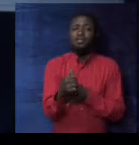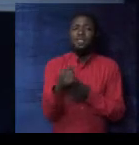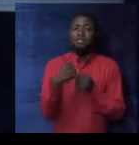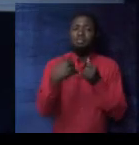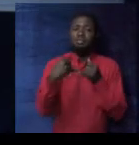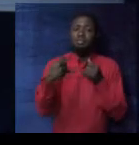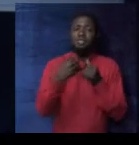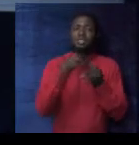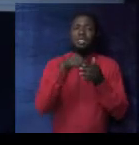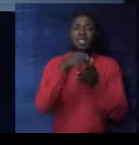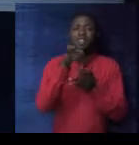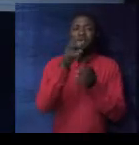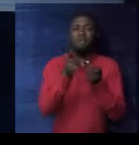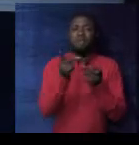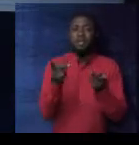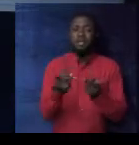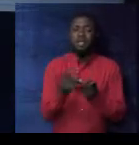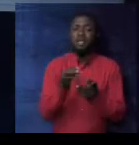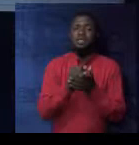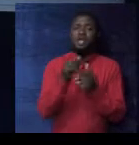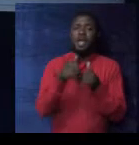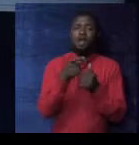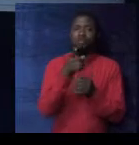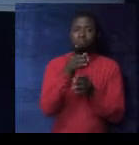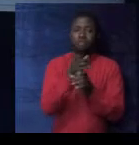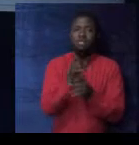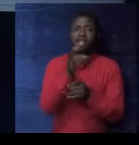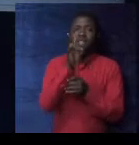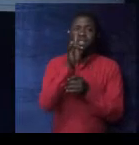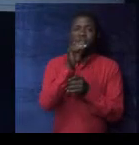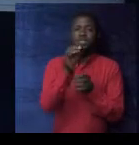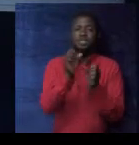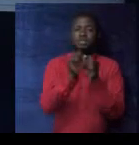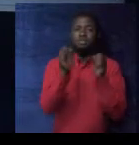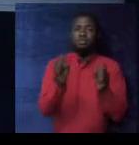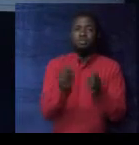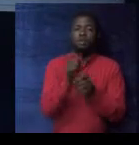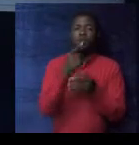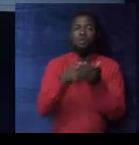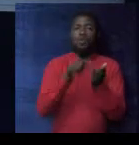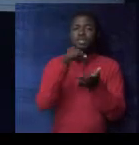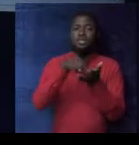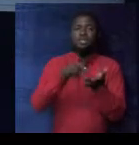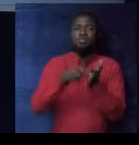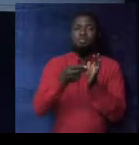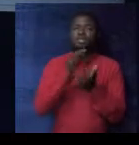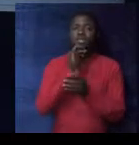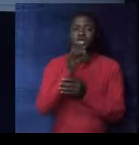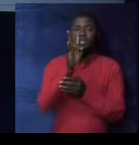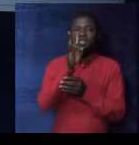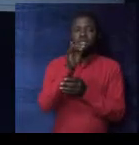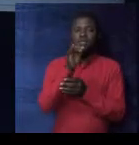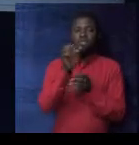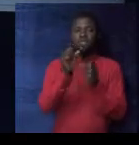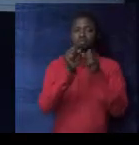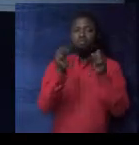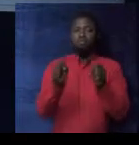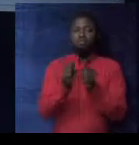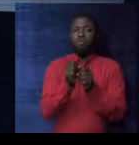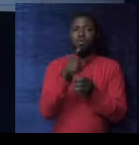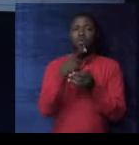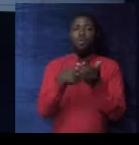10 10 squares. So that is 10 10 10 10 strips in 7 places. That's why you get 70 squares. So what this 7 really means